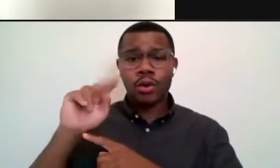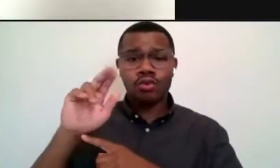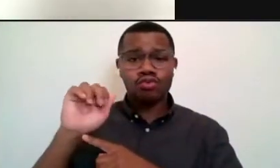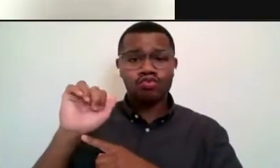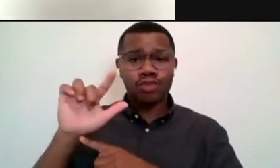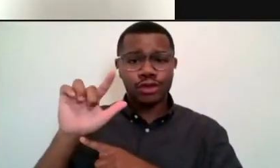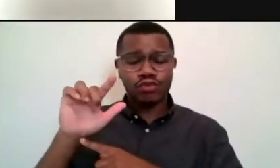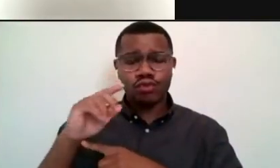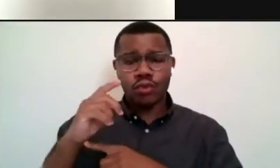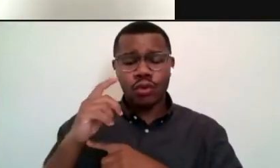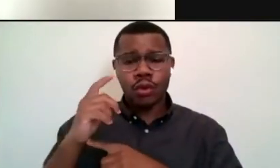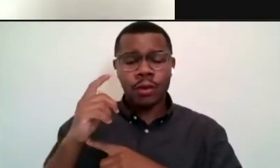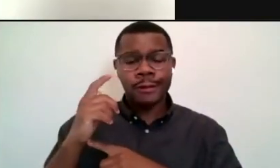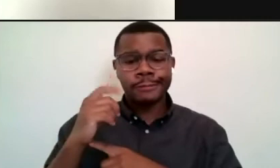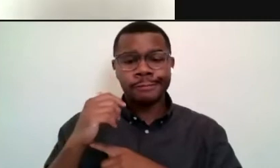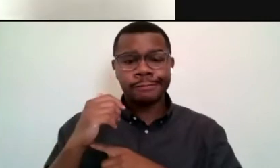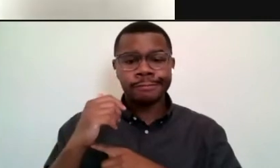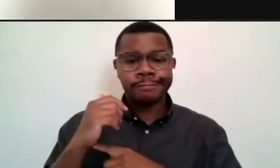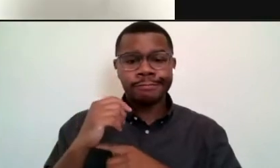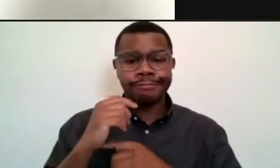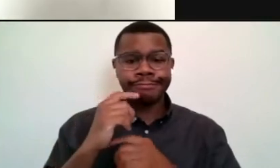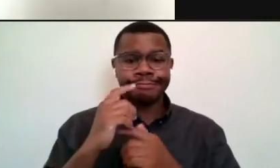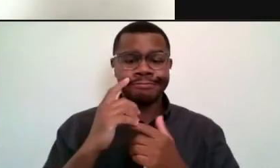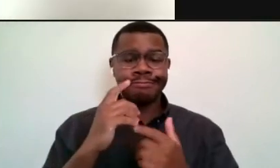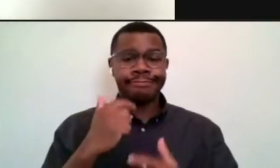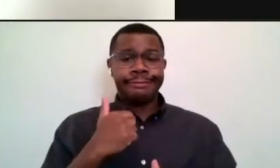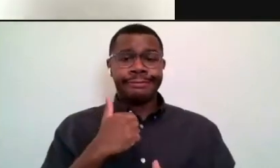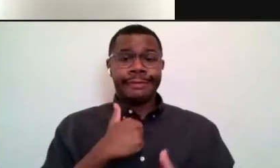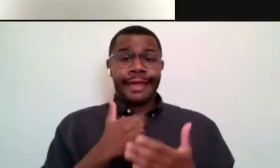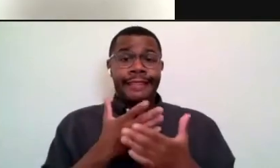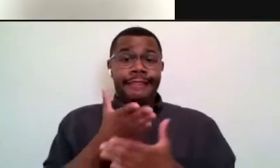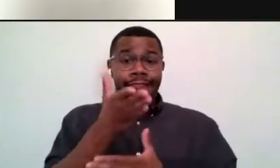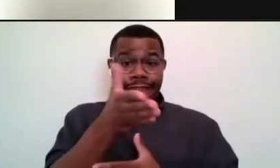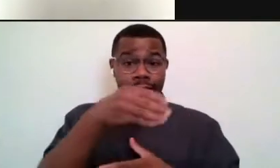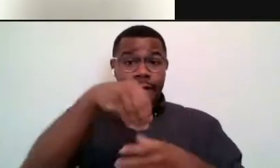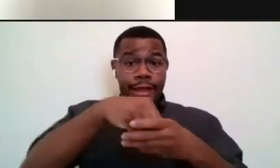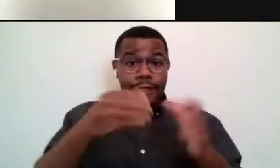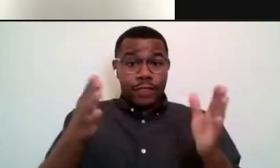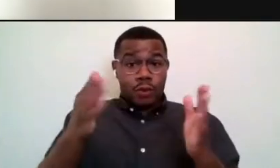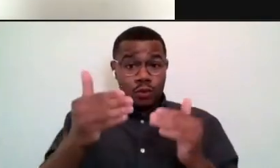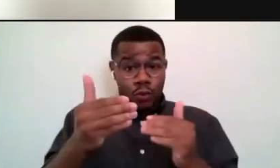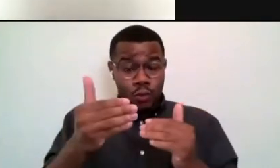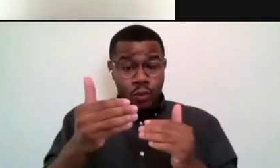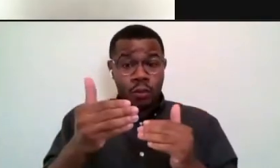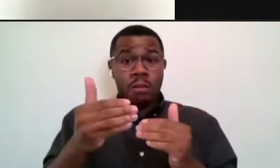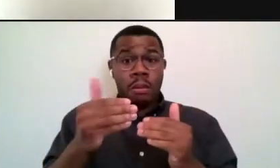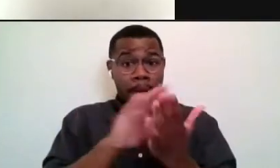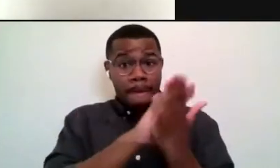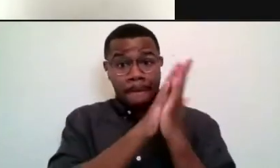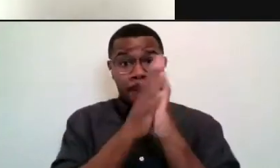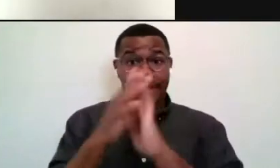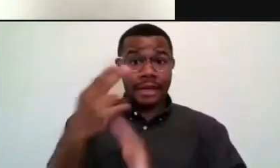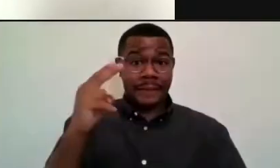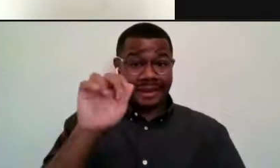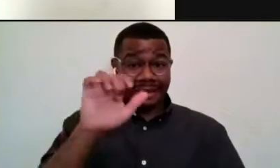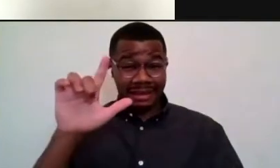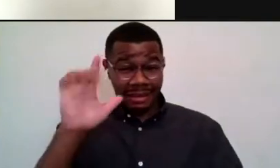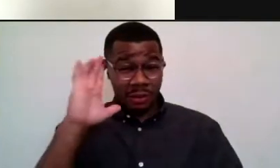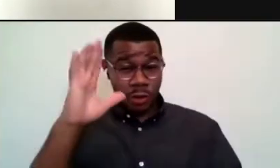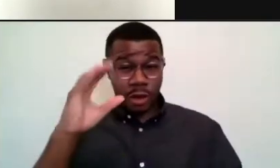things that like being in the room is becoming healing, or is it just kind of, I don't know. Do you get a sense of